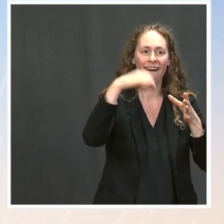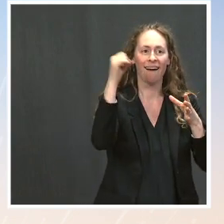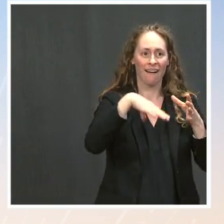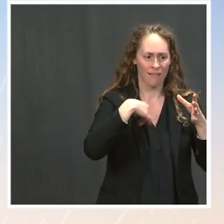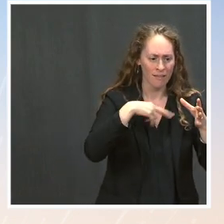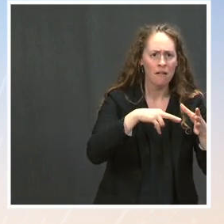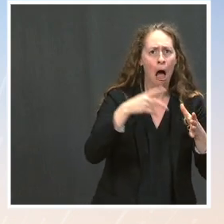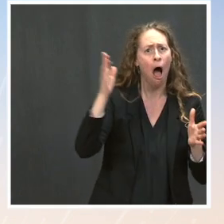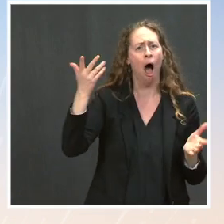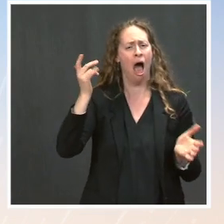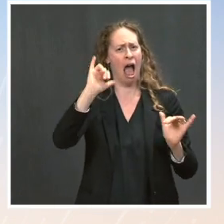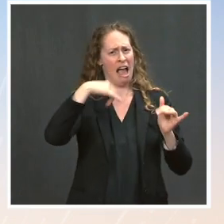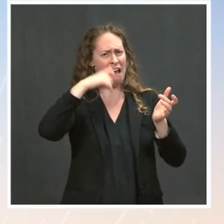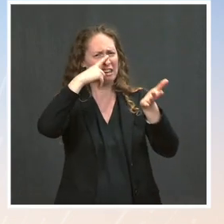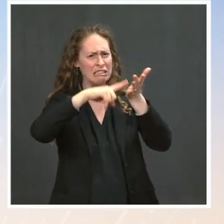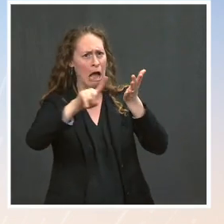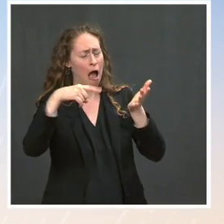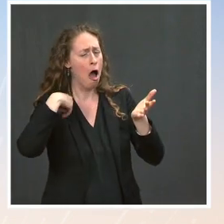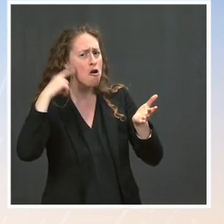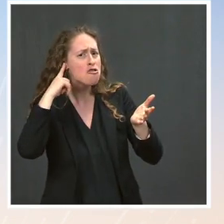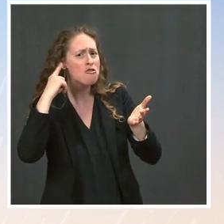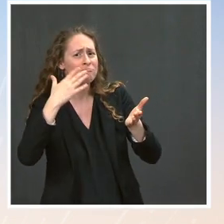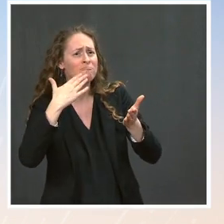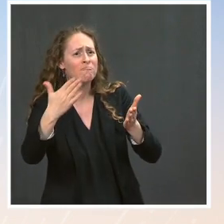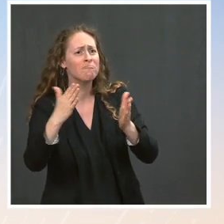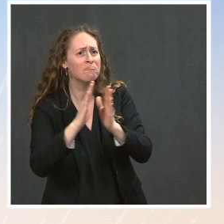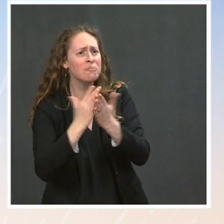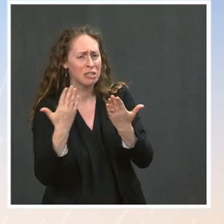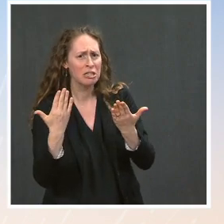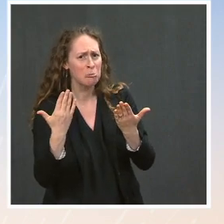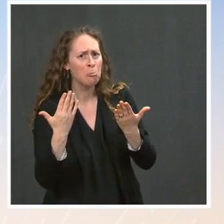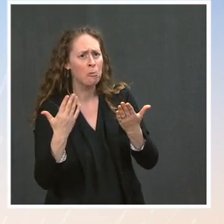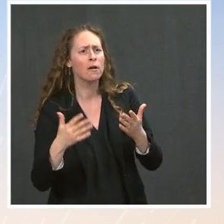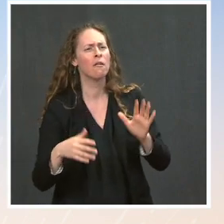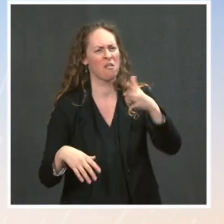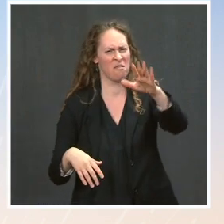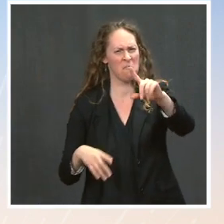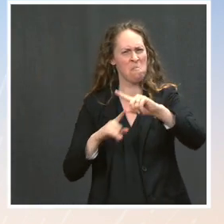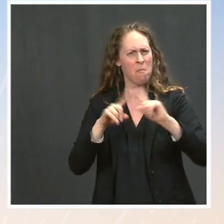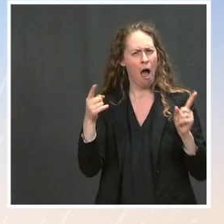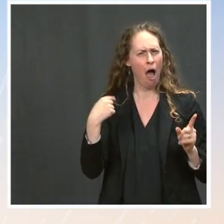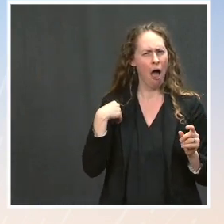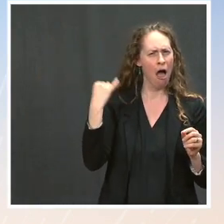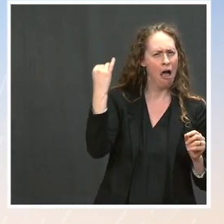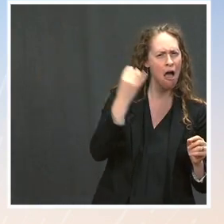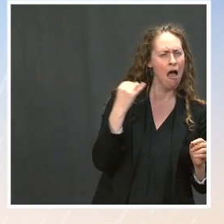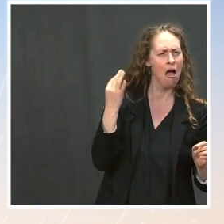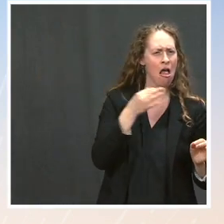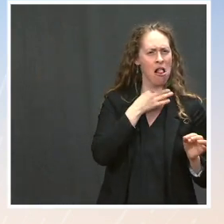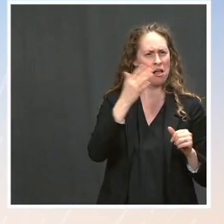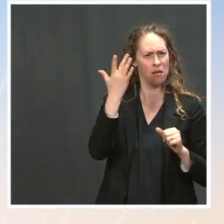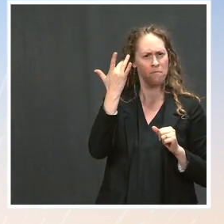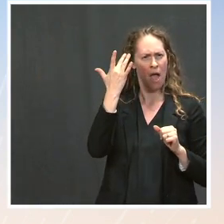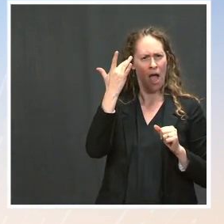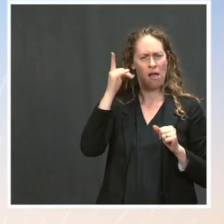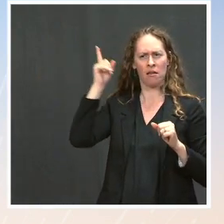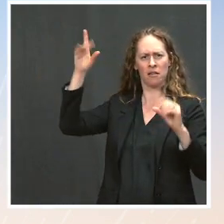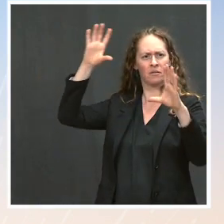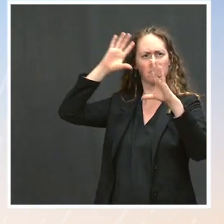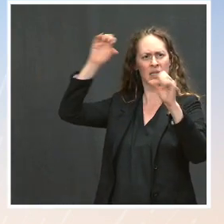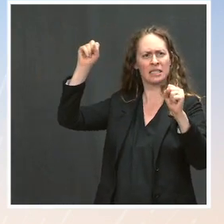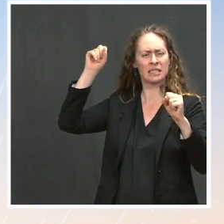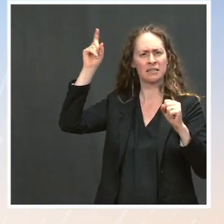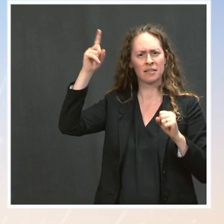And then I've got one more. Why was President Biden the only world leader at the climate summit